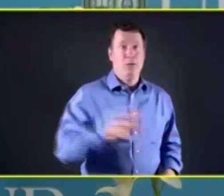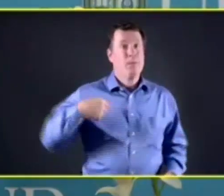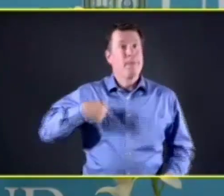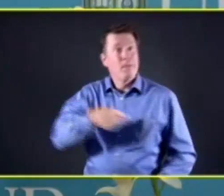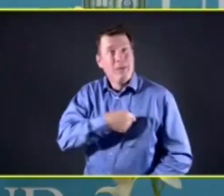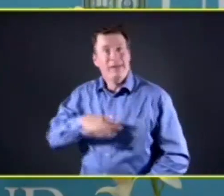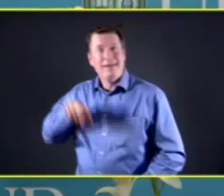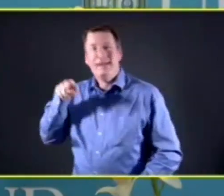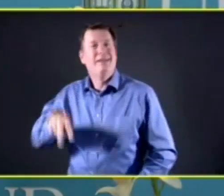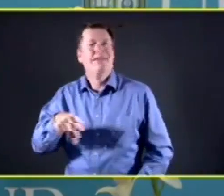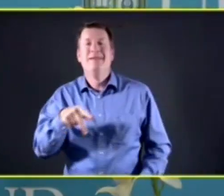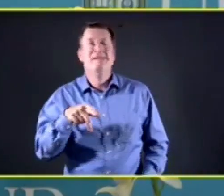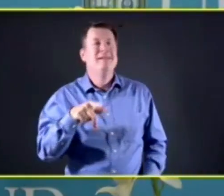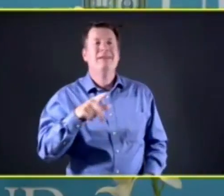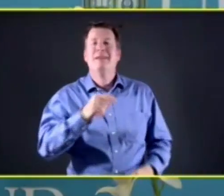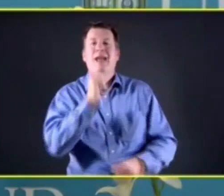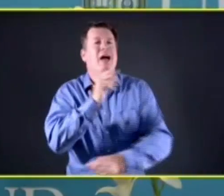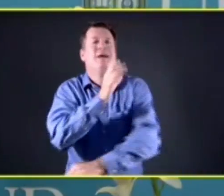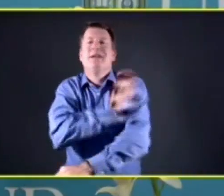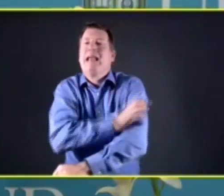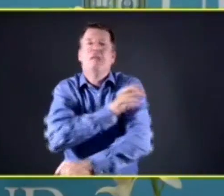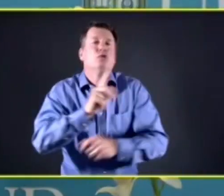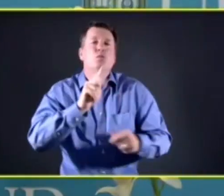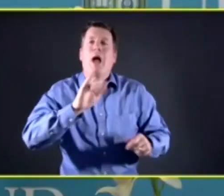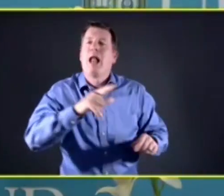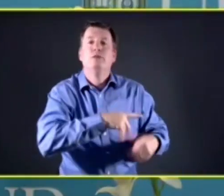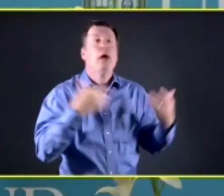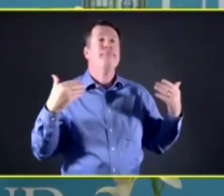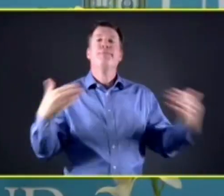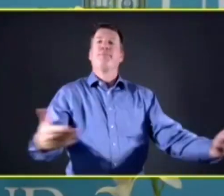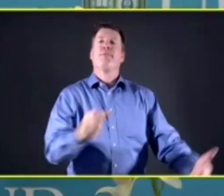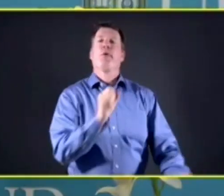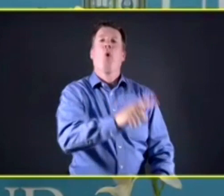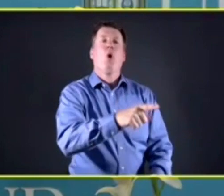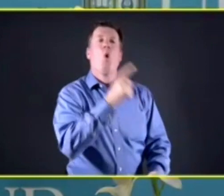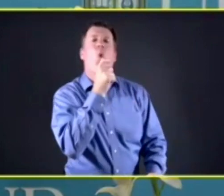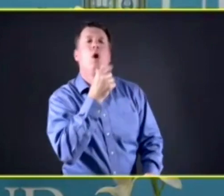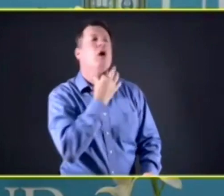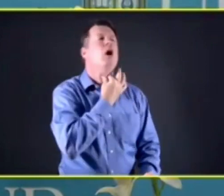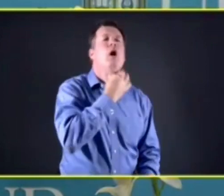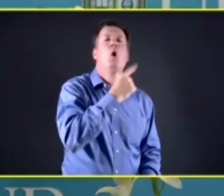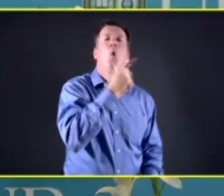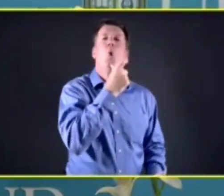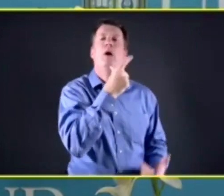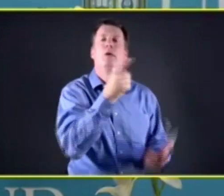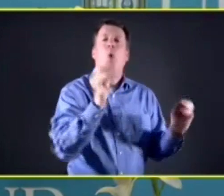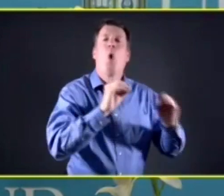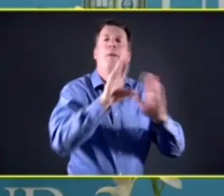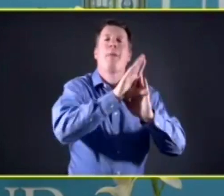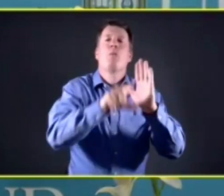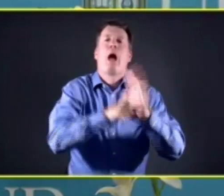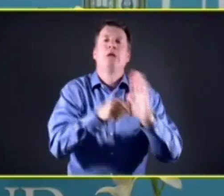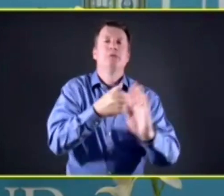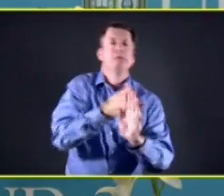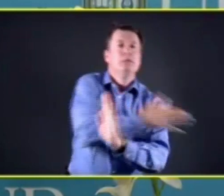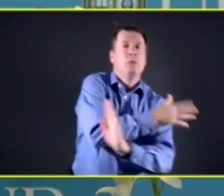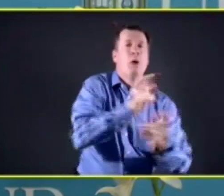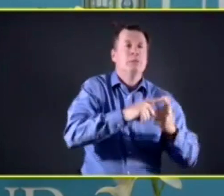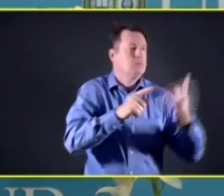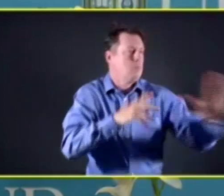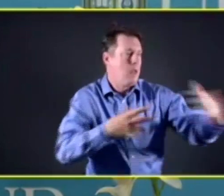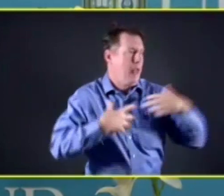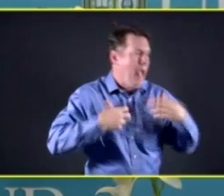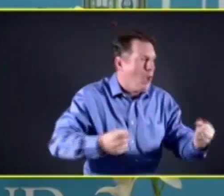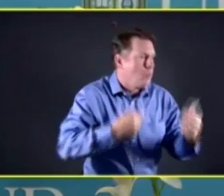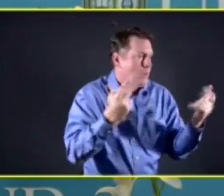gist of the paper. So it certainly gets us really focused on the cardiac problems that can